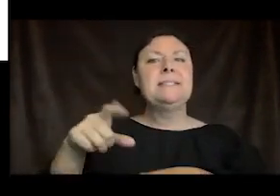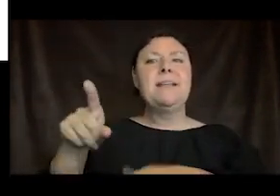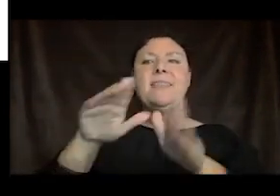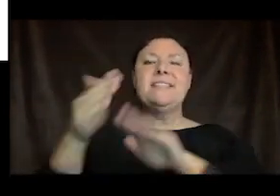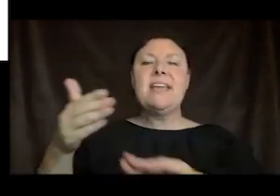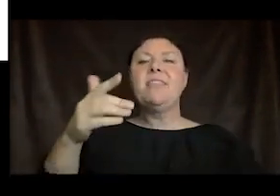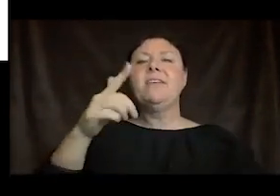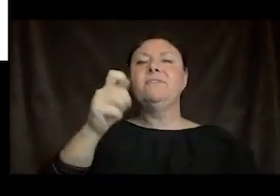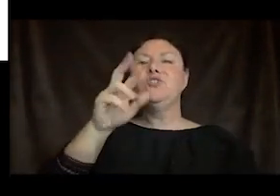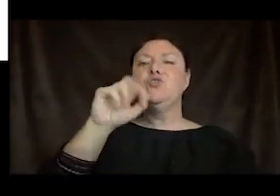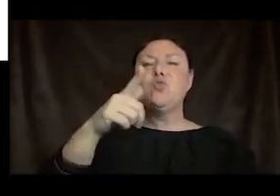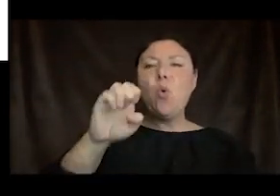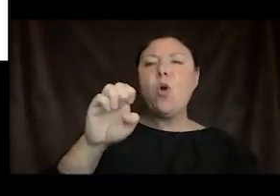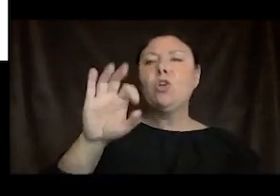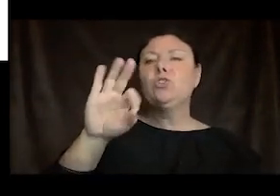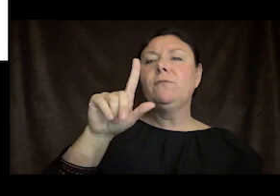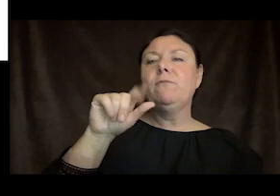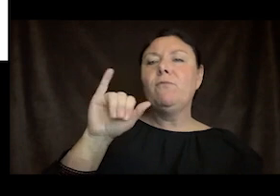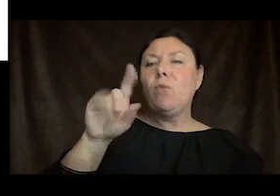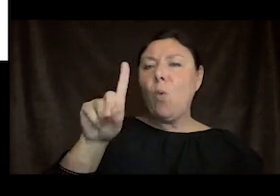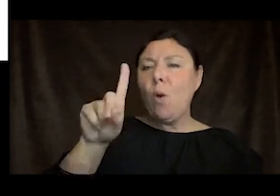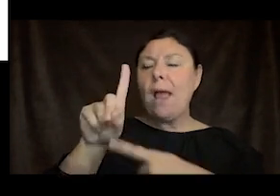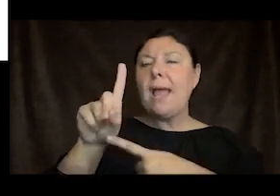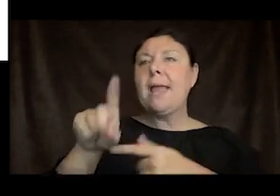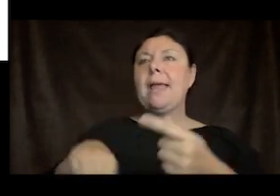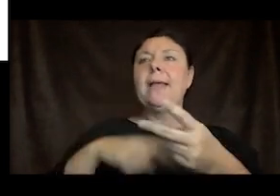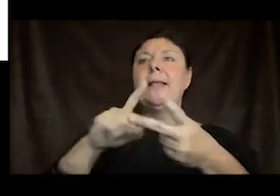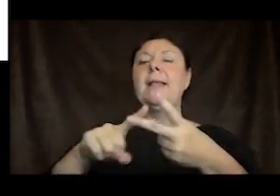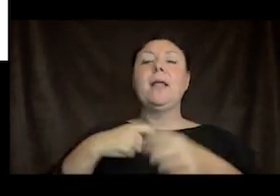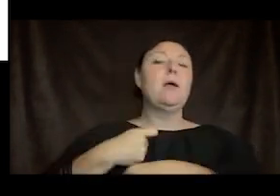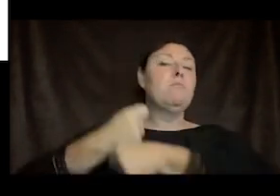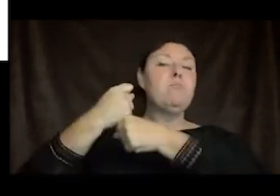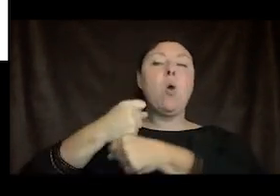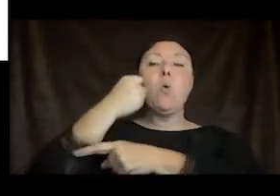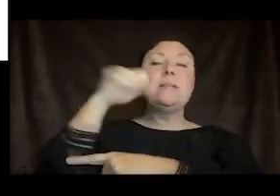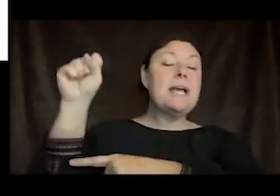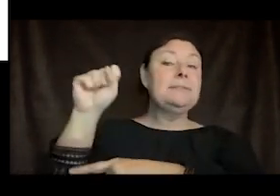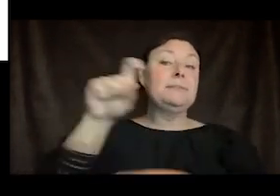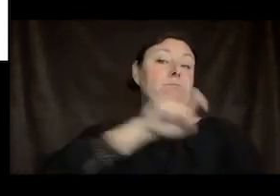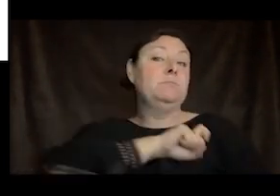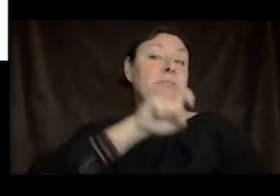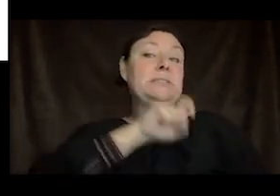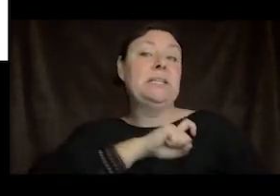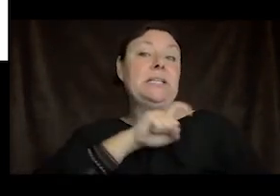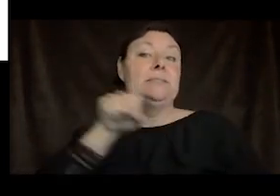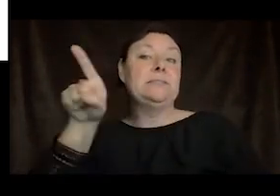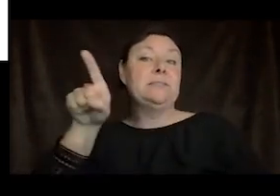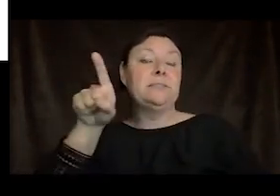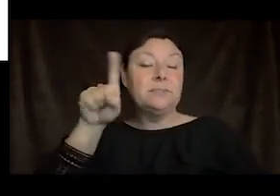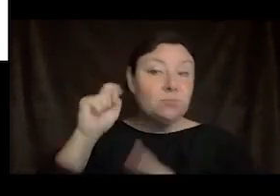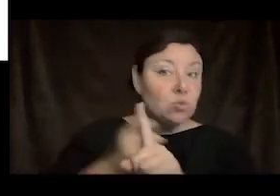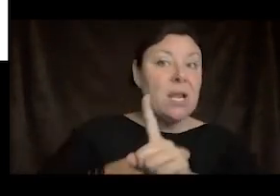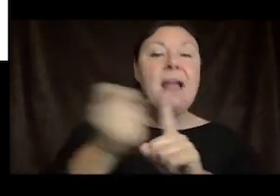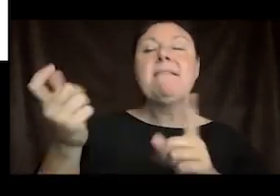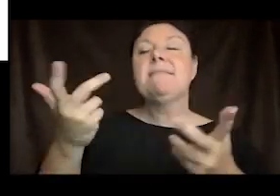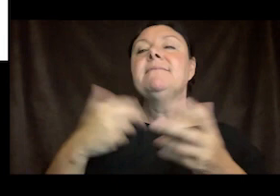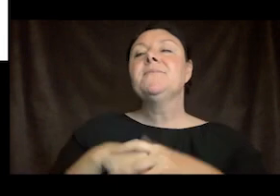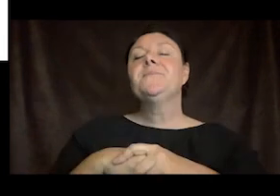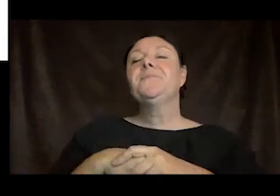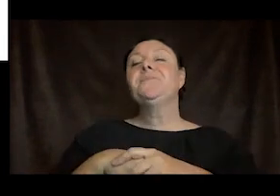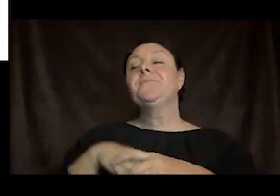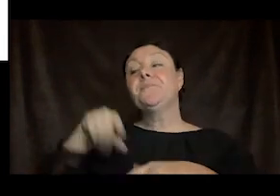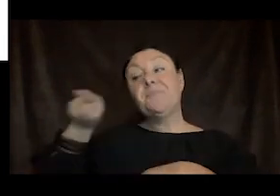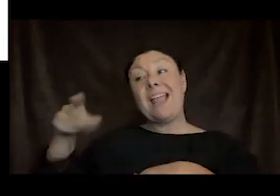George Floyd. We're protesting police use of excessive force. But what she also found